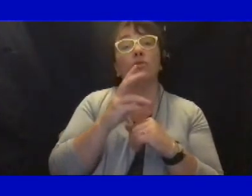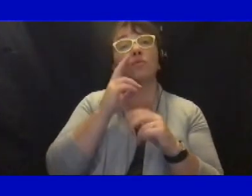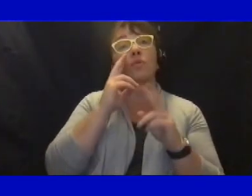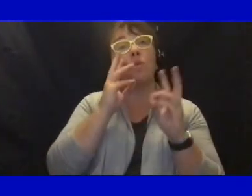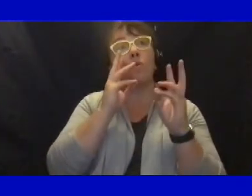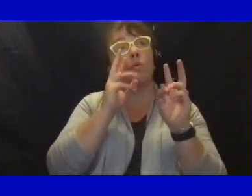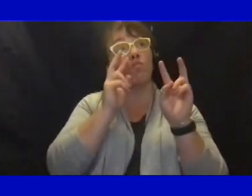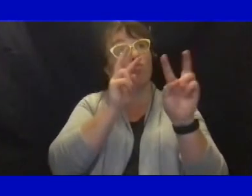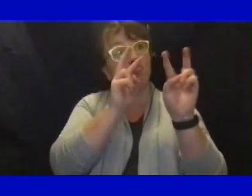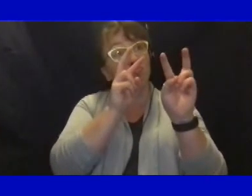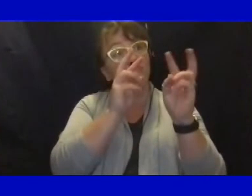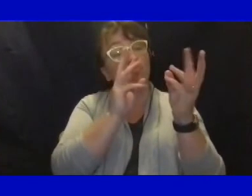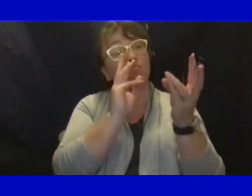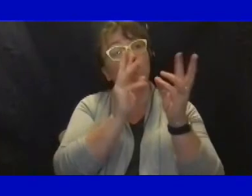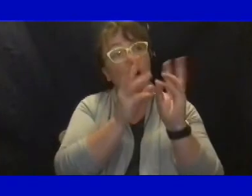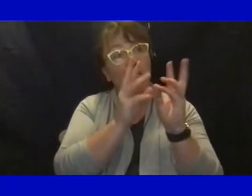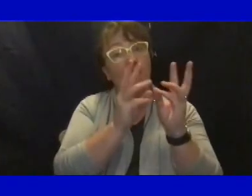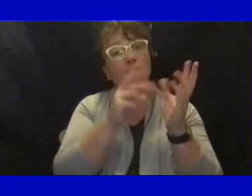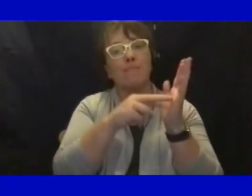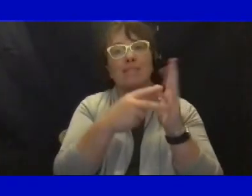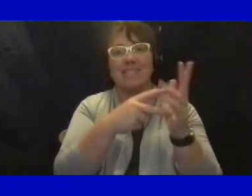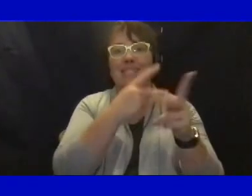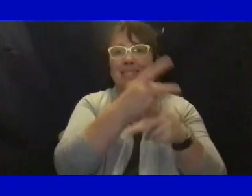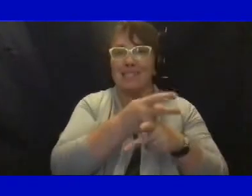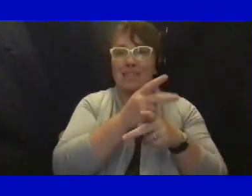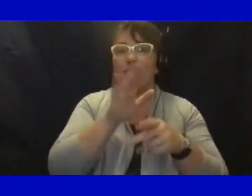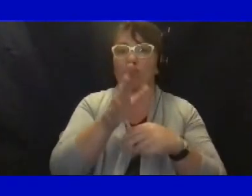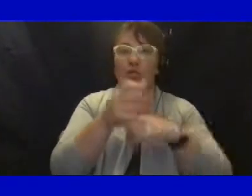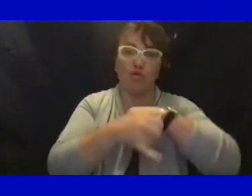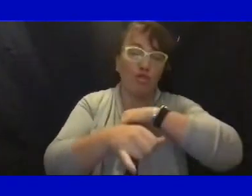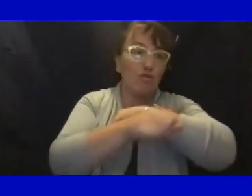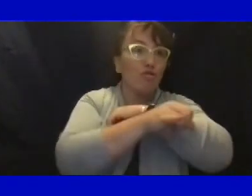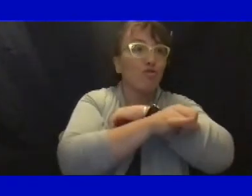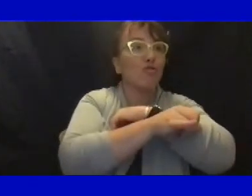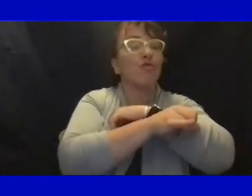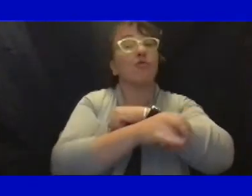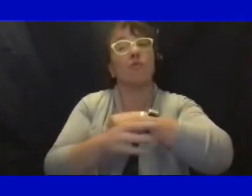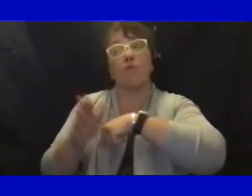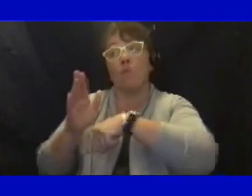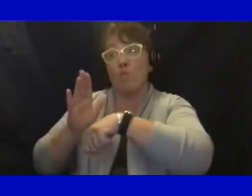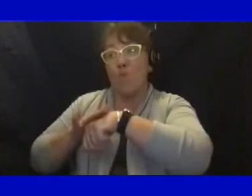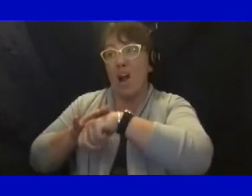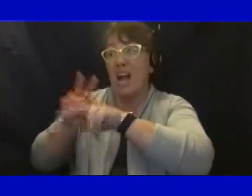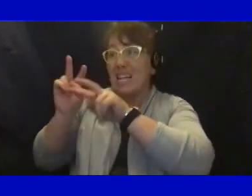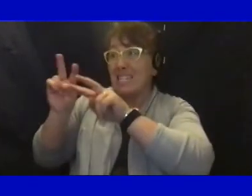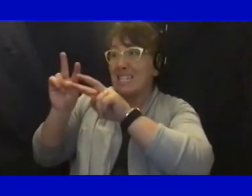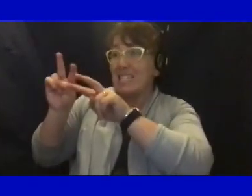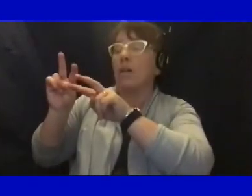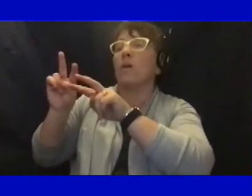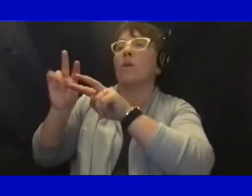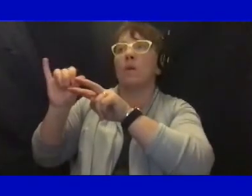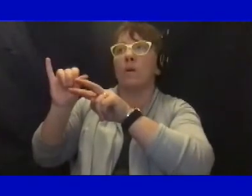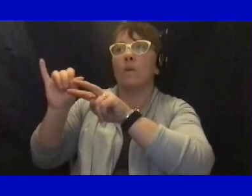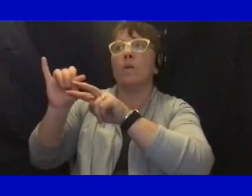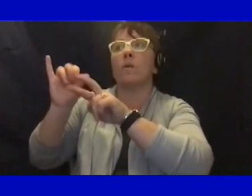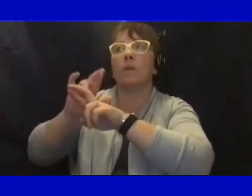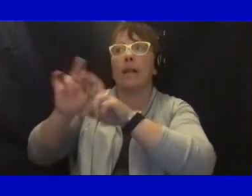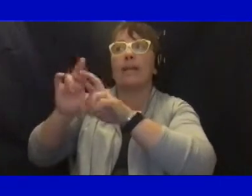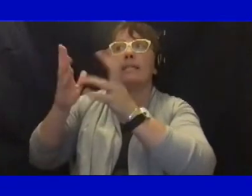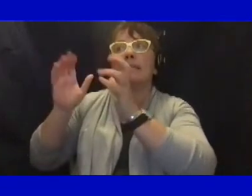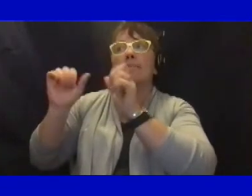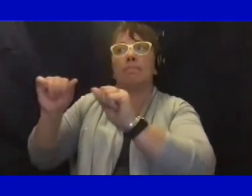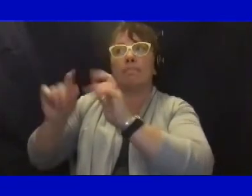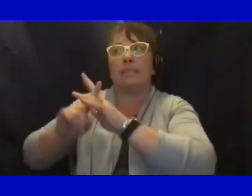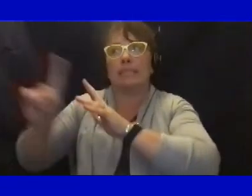and it's likely flooding. So very important. I also want to know, looking at these areas in the San Bernardino Mountains and